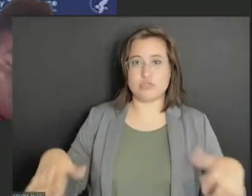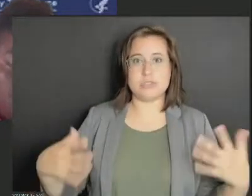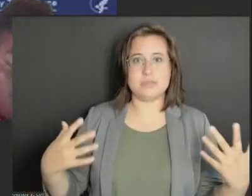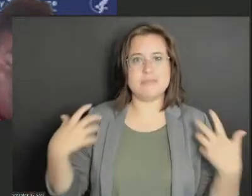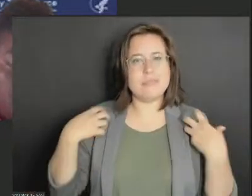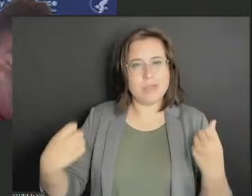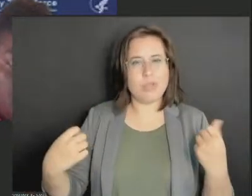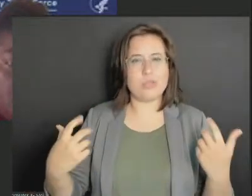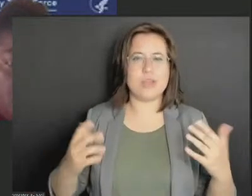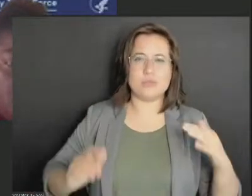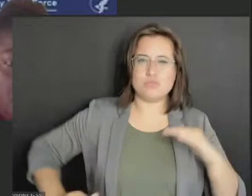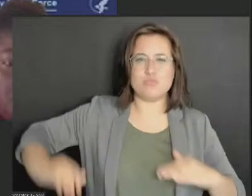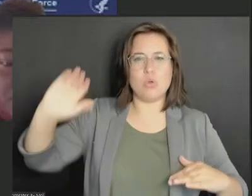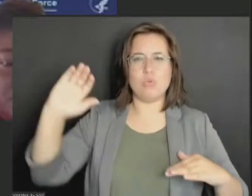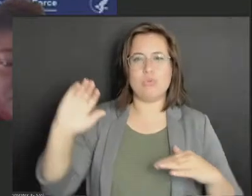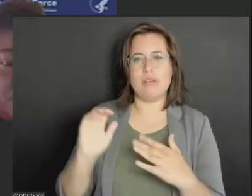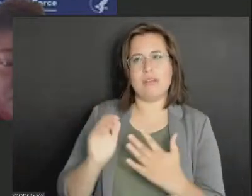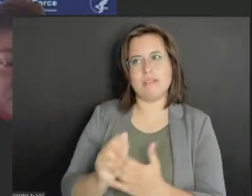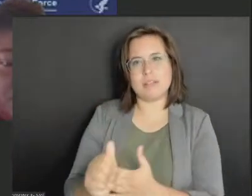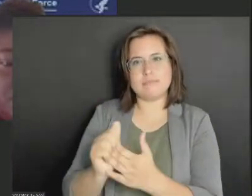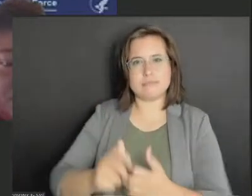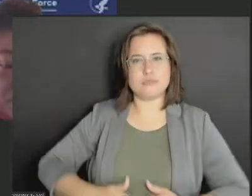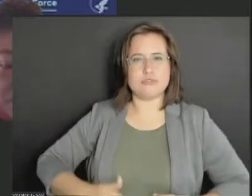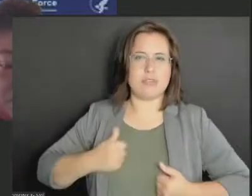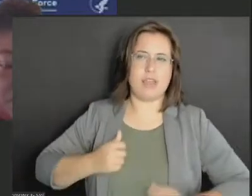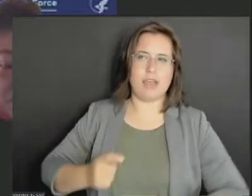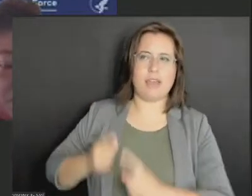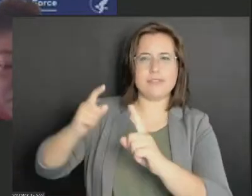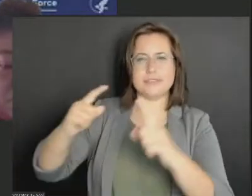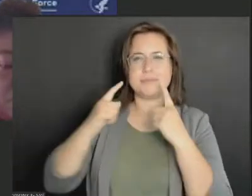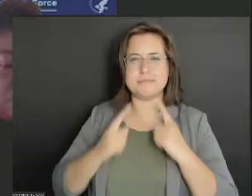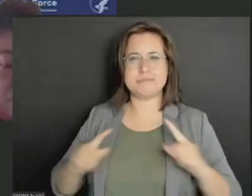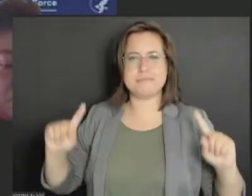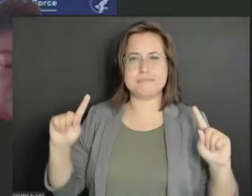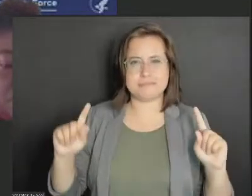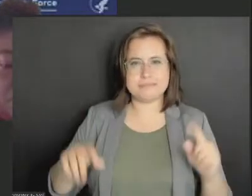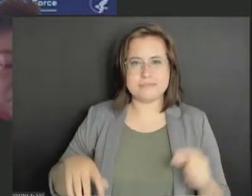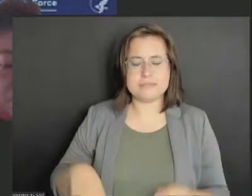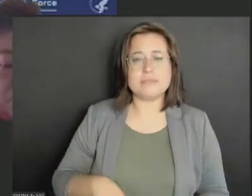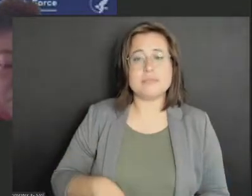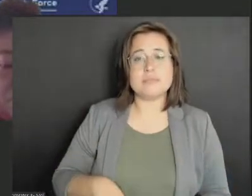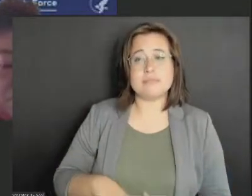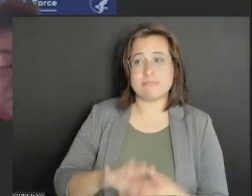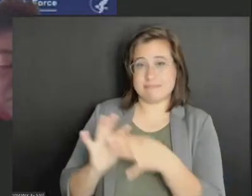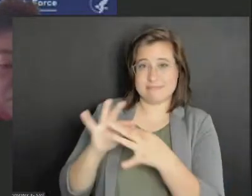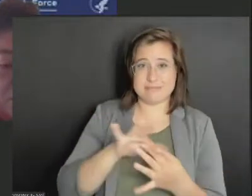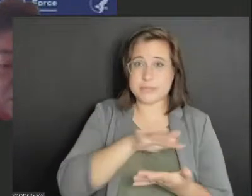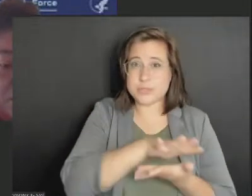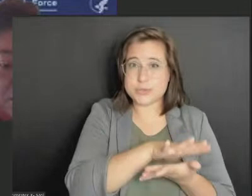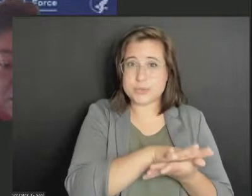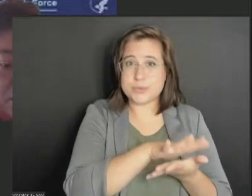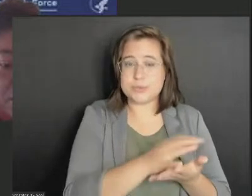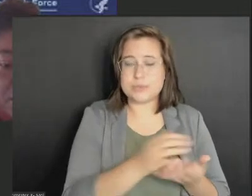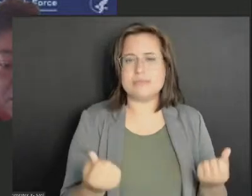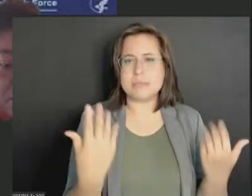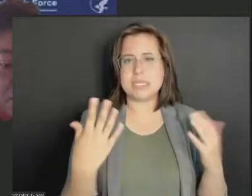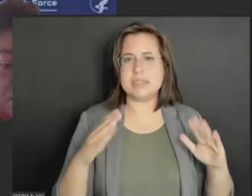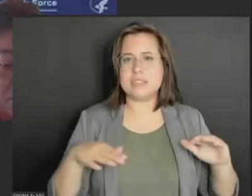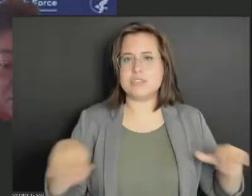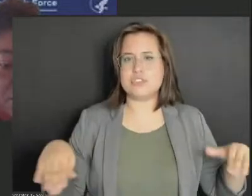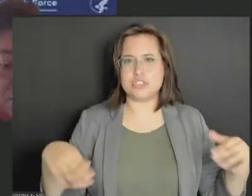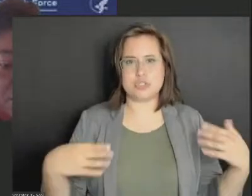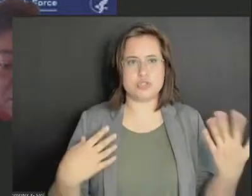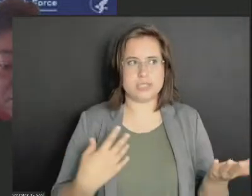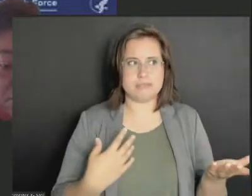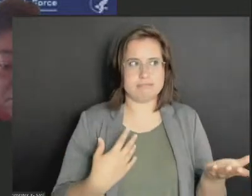the lives that they deserve. And when it comes to our schools, that's where so many of our children are spending the majority of their